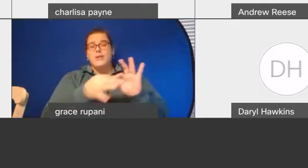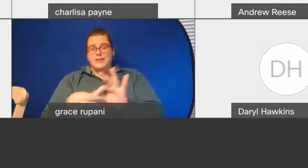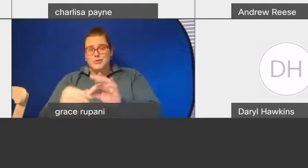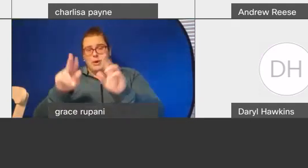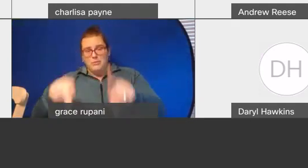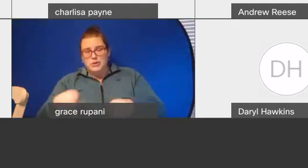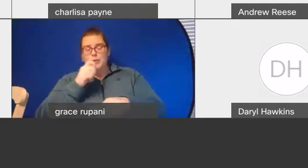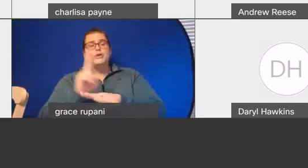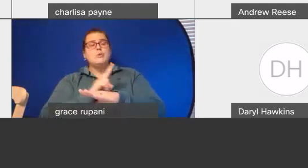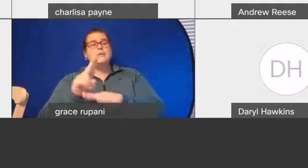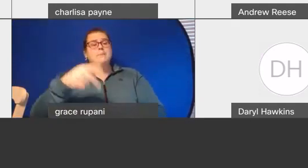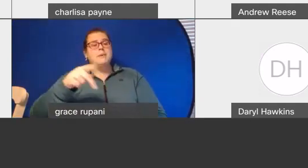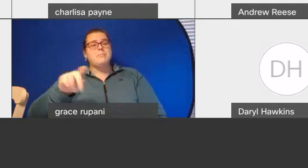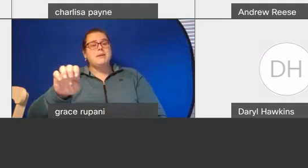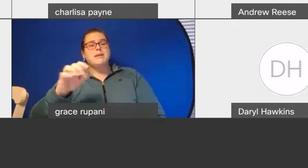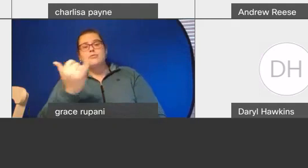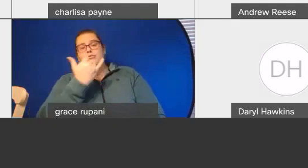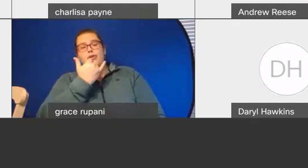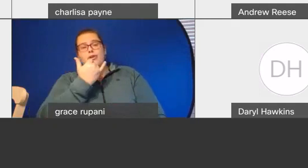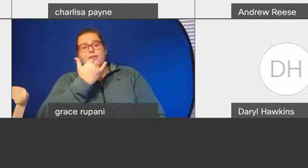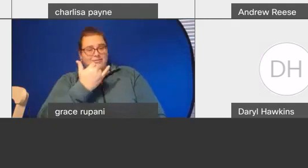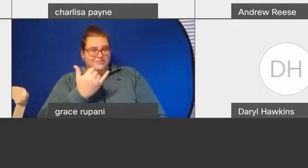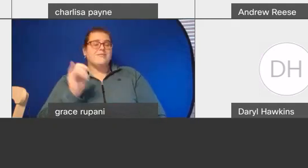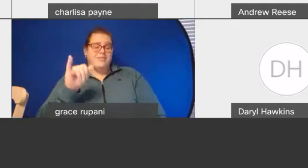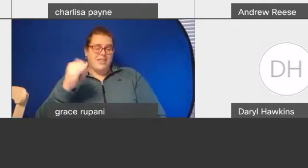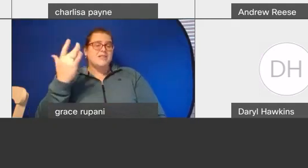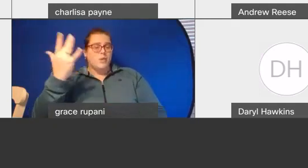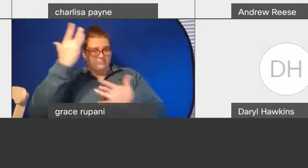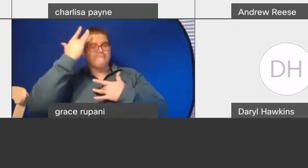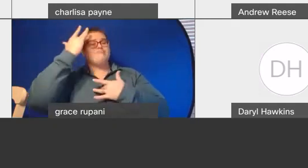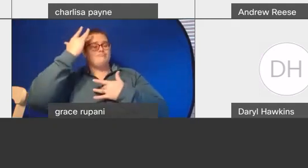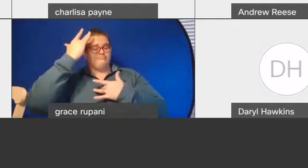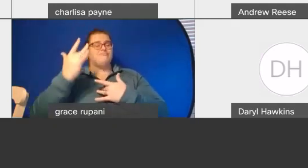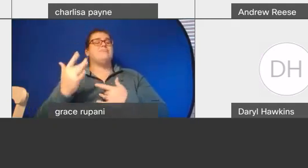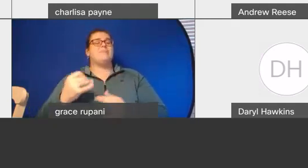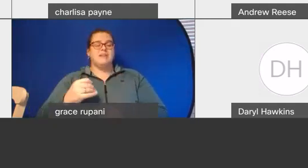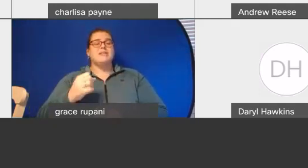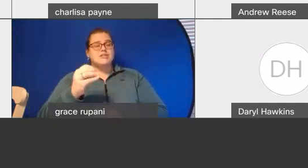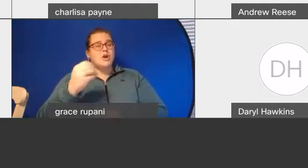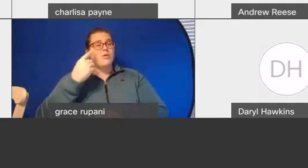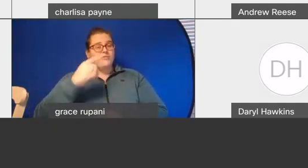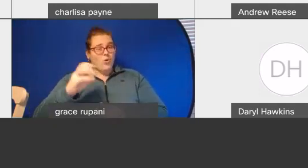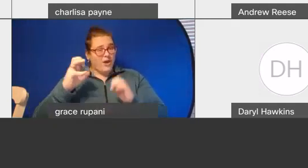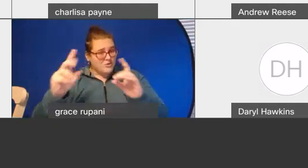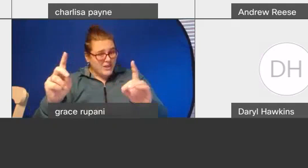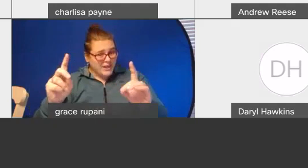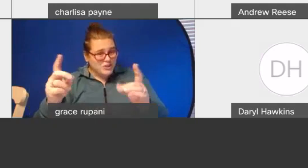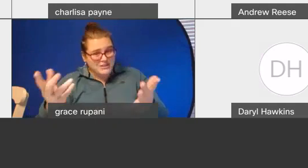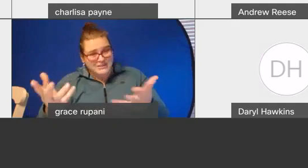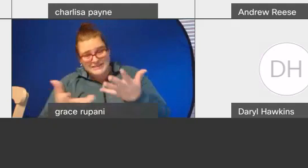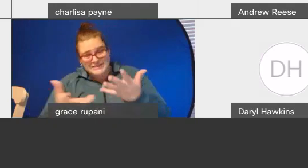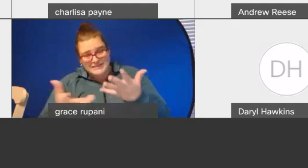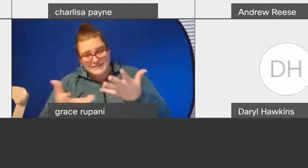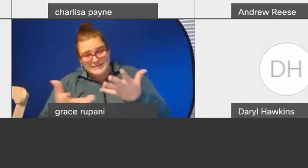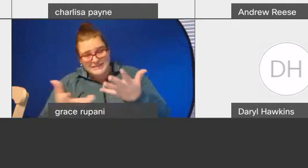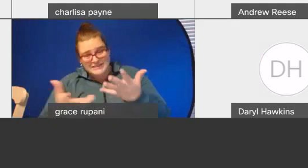properly. And so, you know, in terms of education, I don't think it's